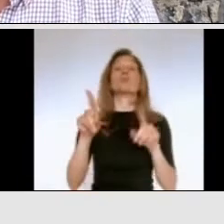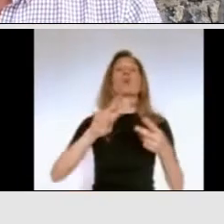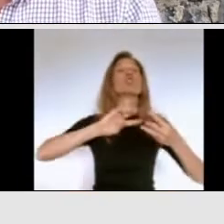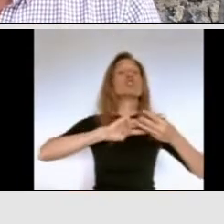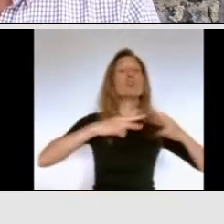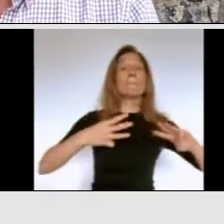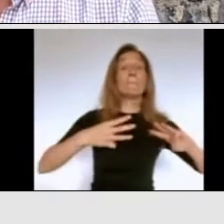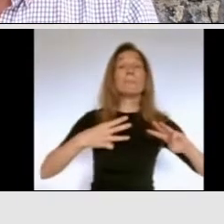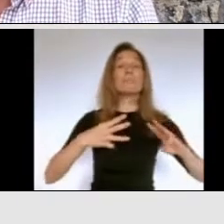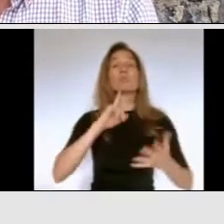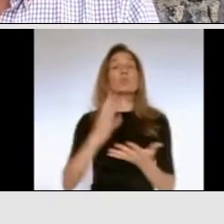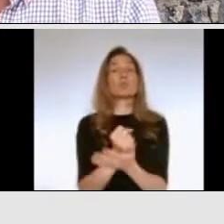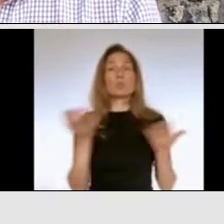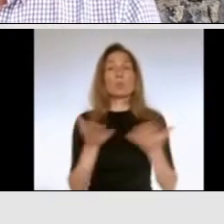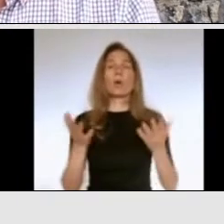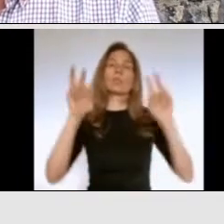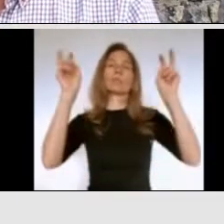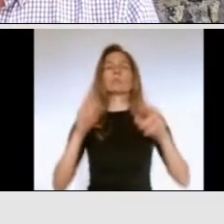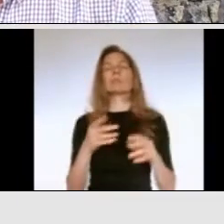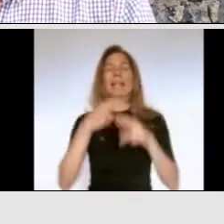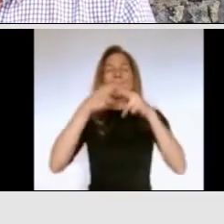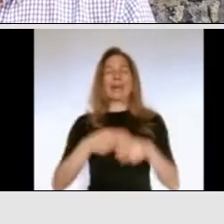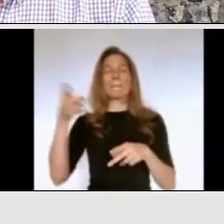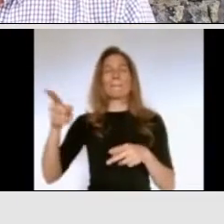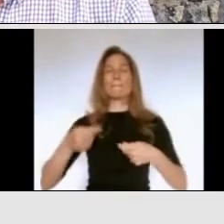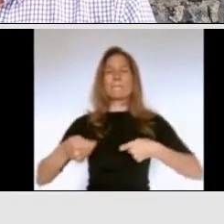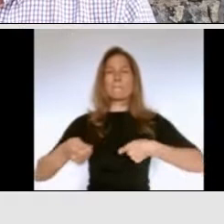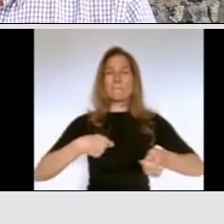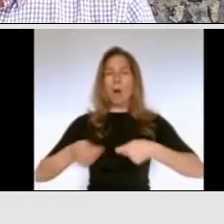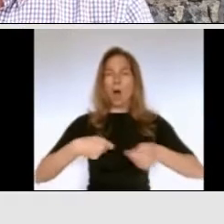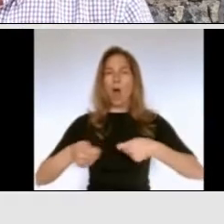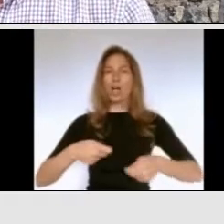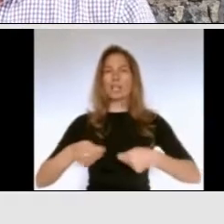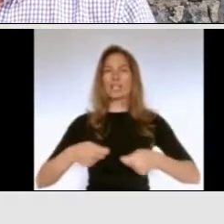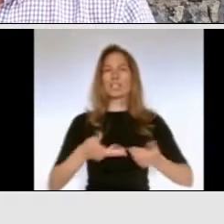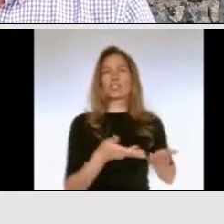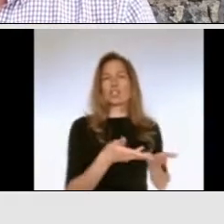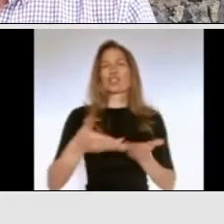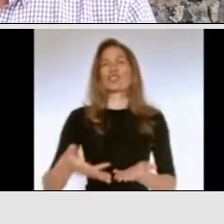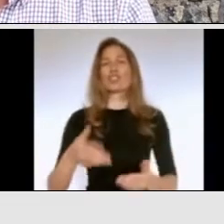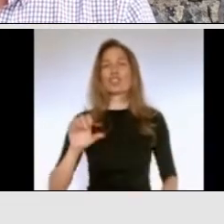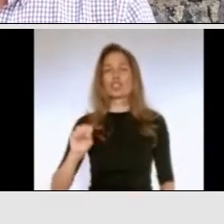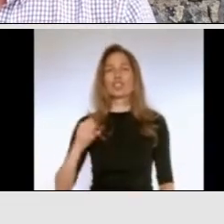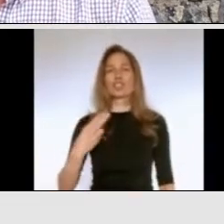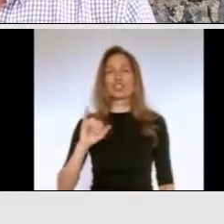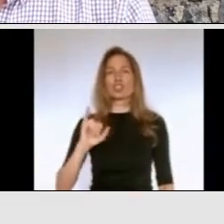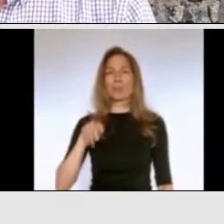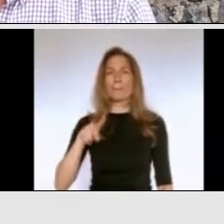what people call market shaping. And market shaping is ensuring